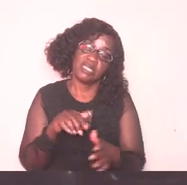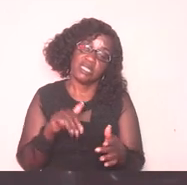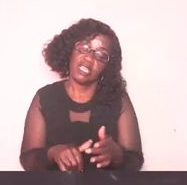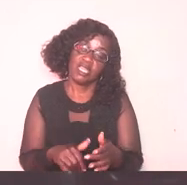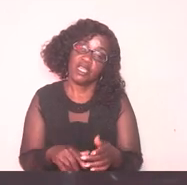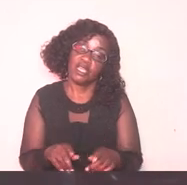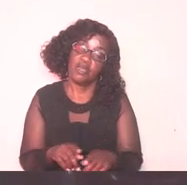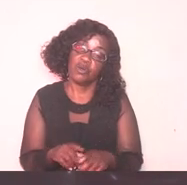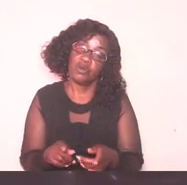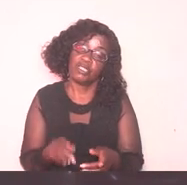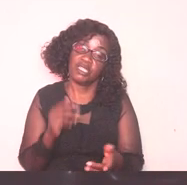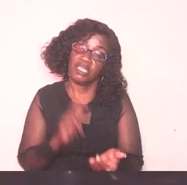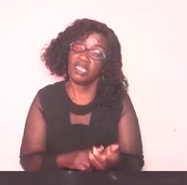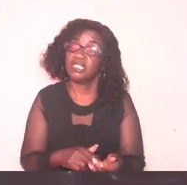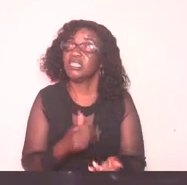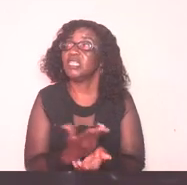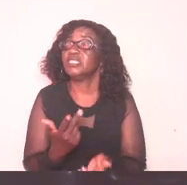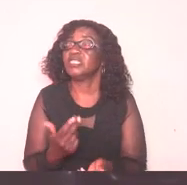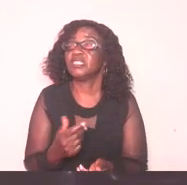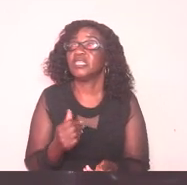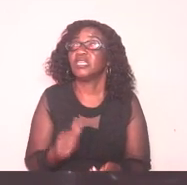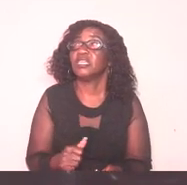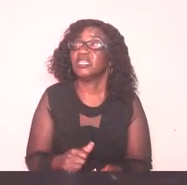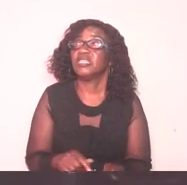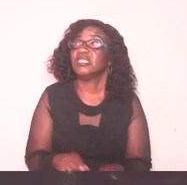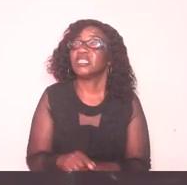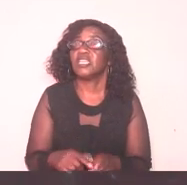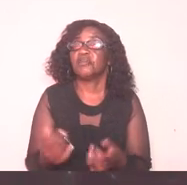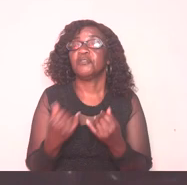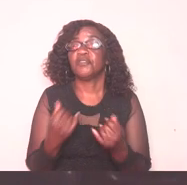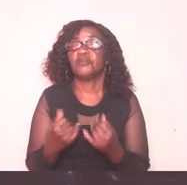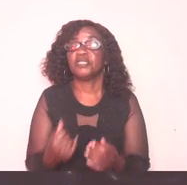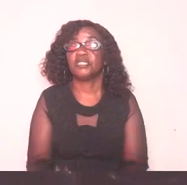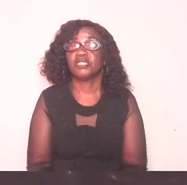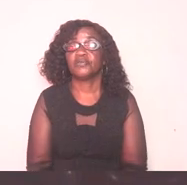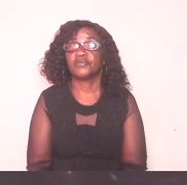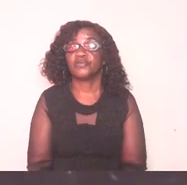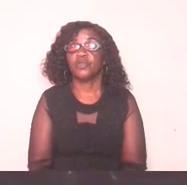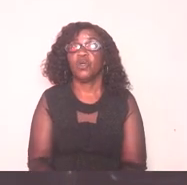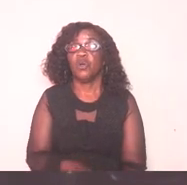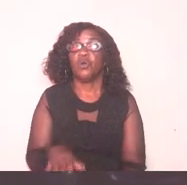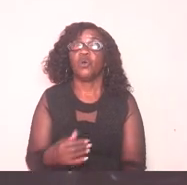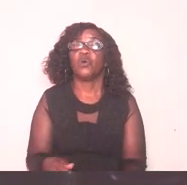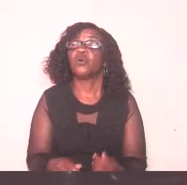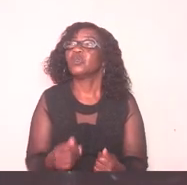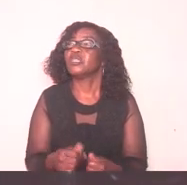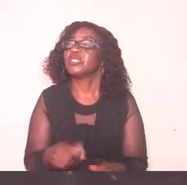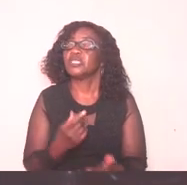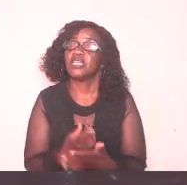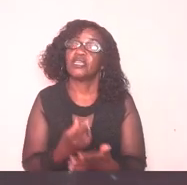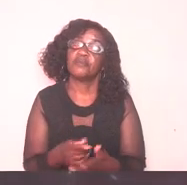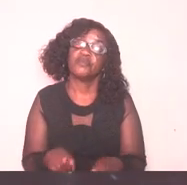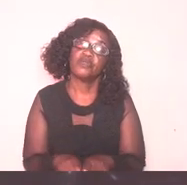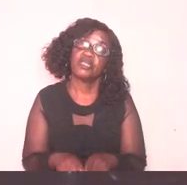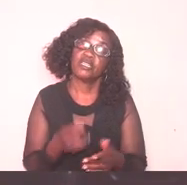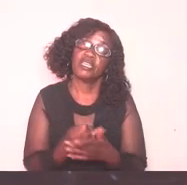is relatively insignificant. Comprehensive and clinical information should be made available to younger individuals so that this can help them prepare